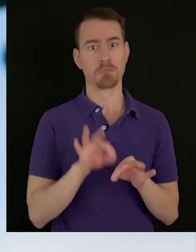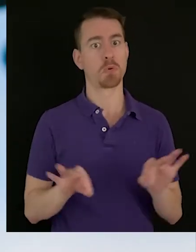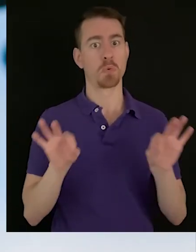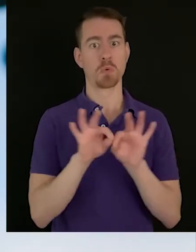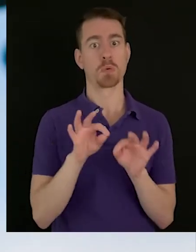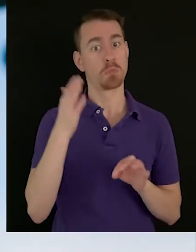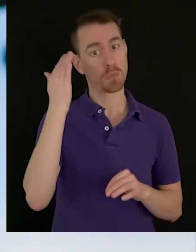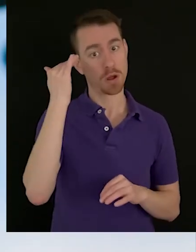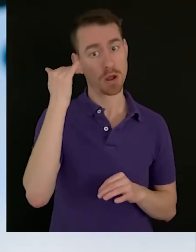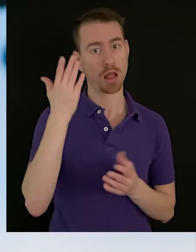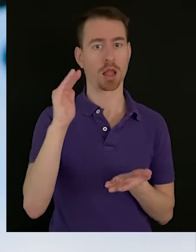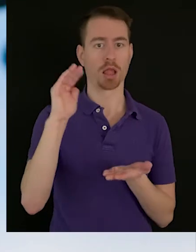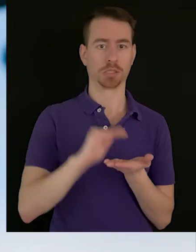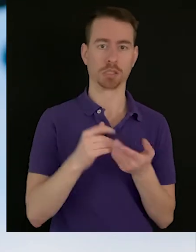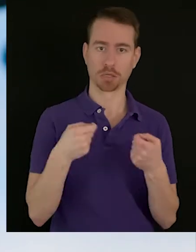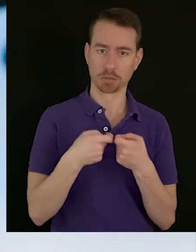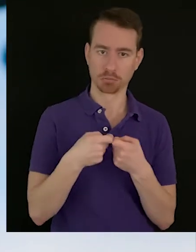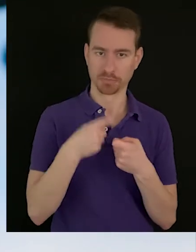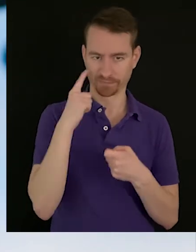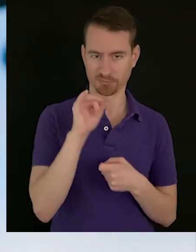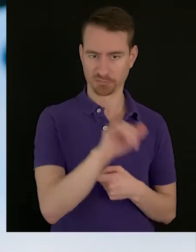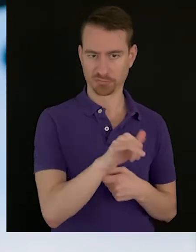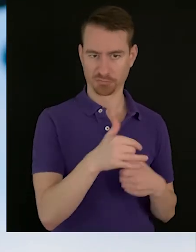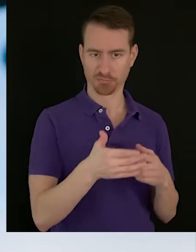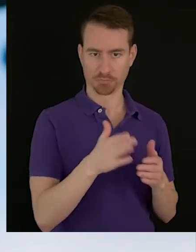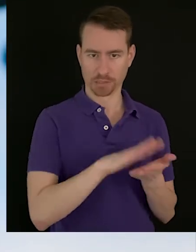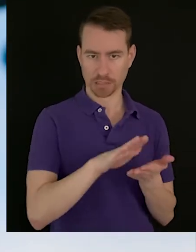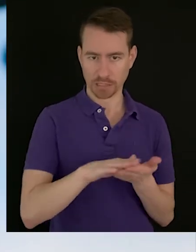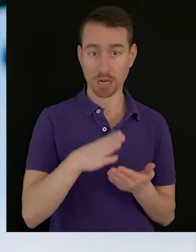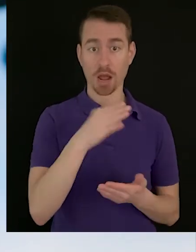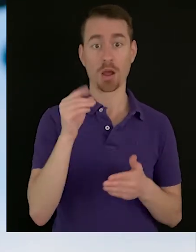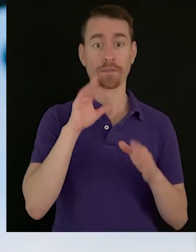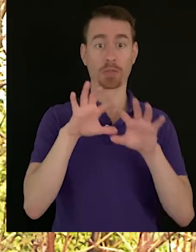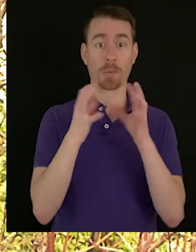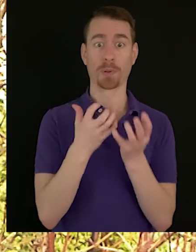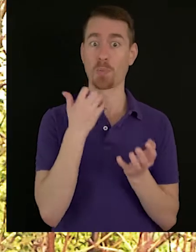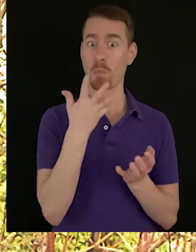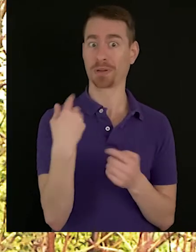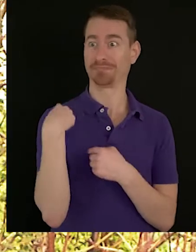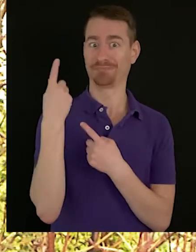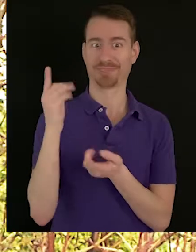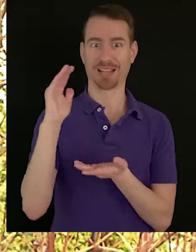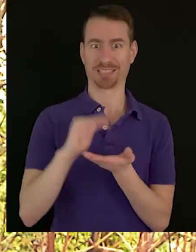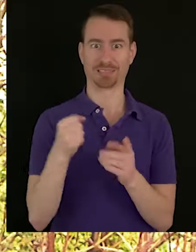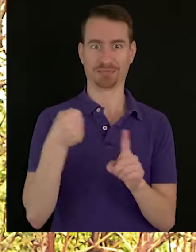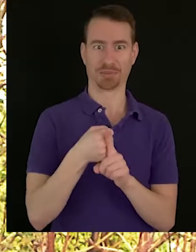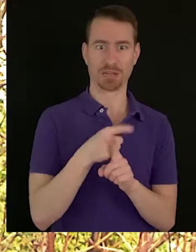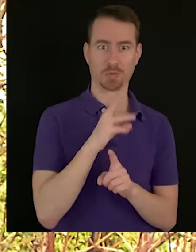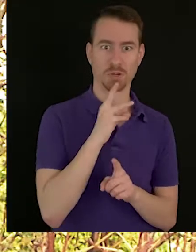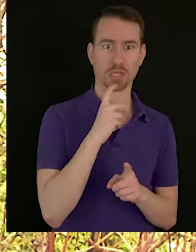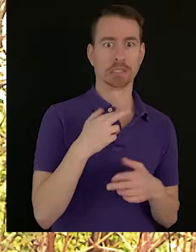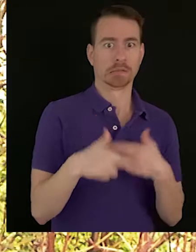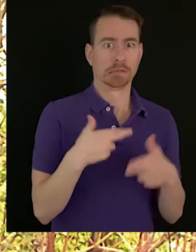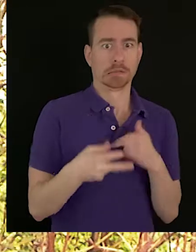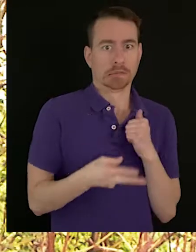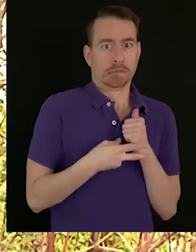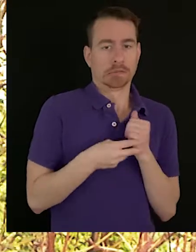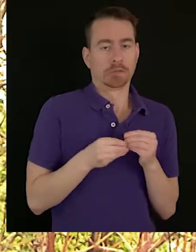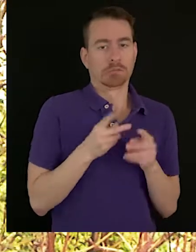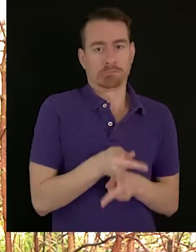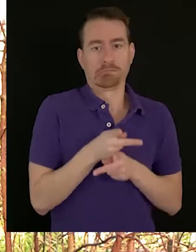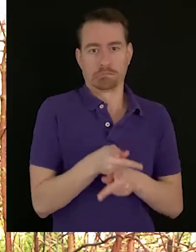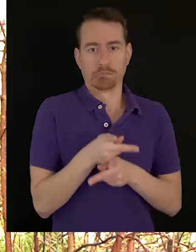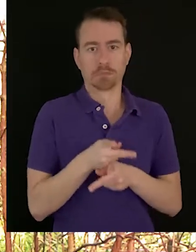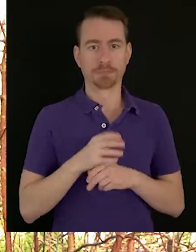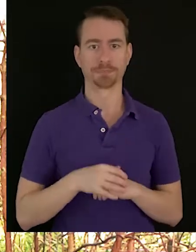water is. It looks nearly as clear as a glass of drinking water. Although this recycled water is very clean, it's not drinking